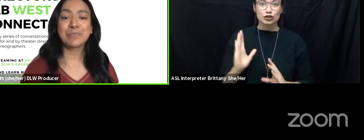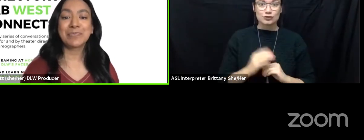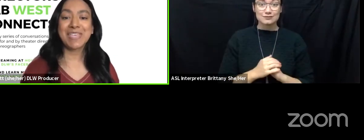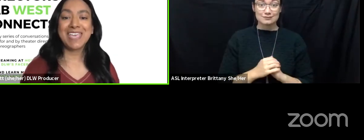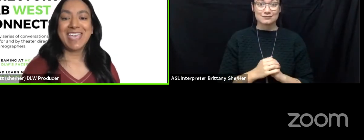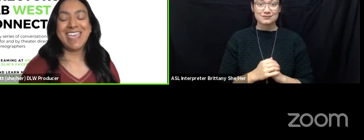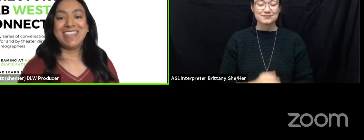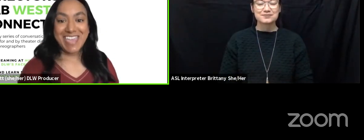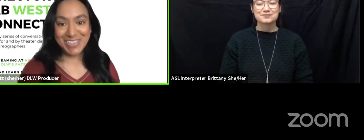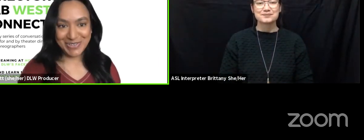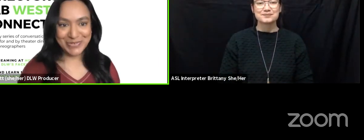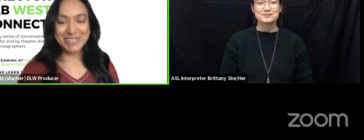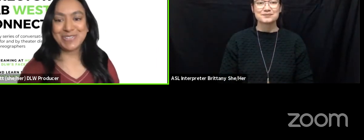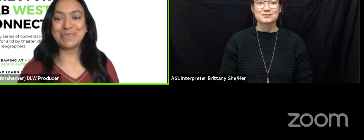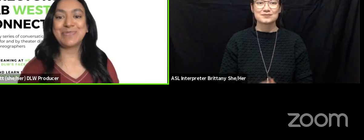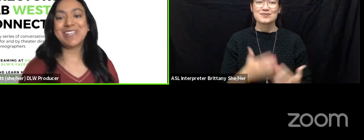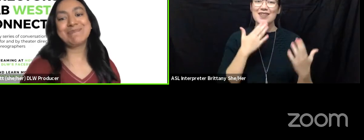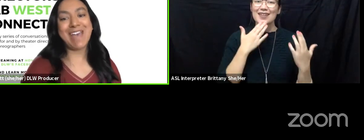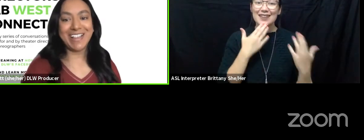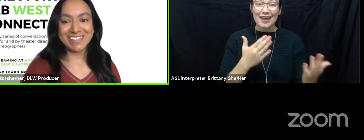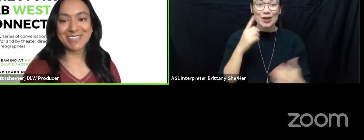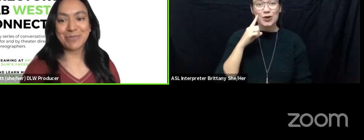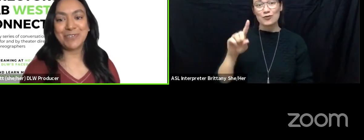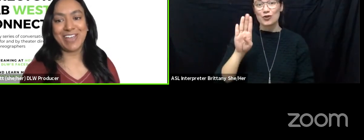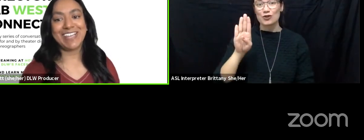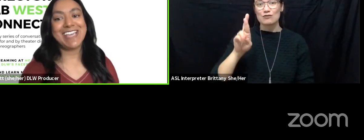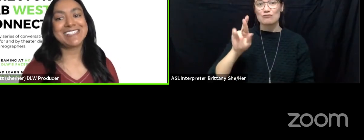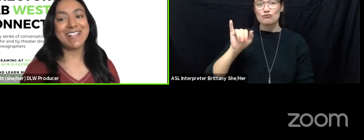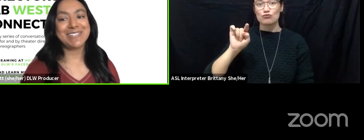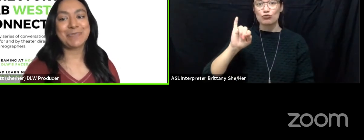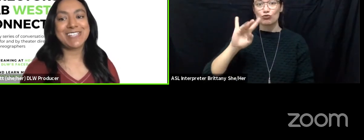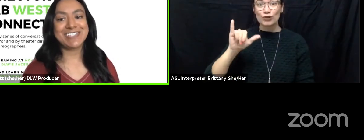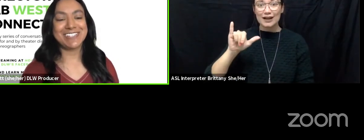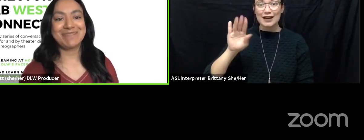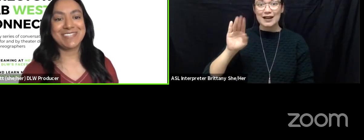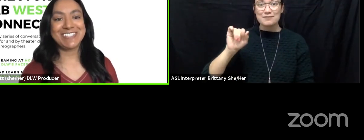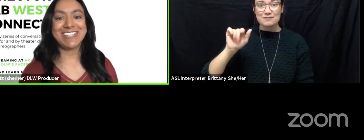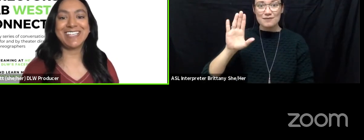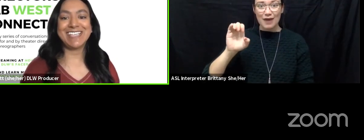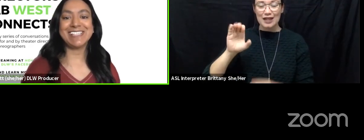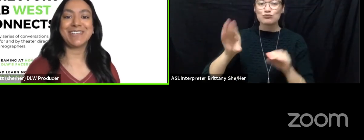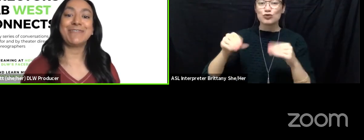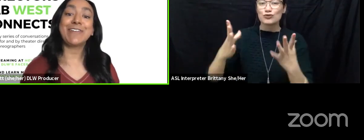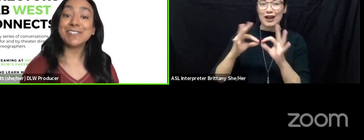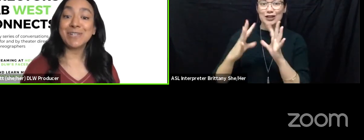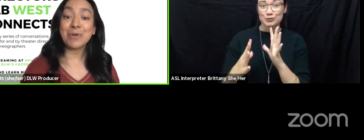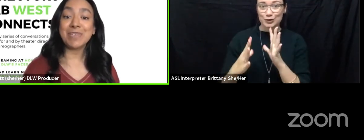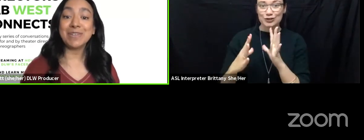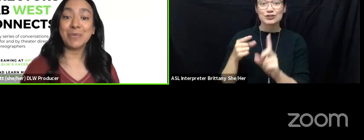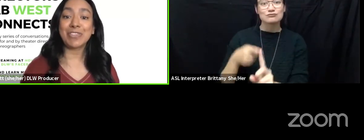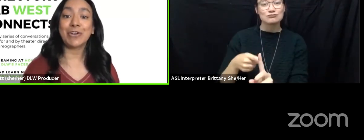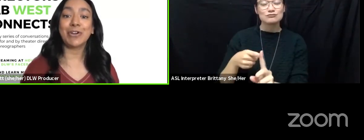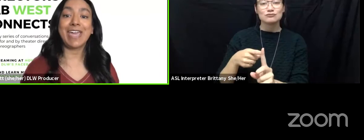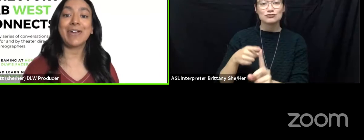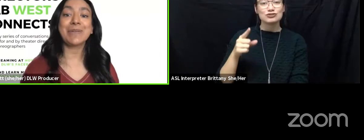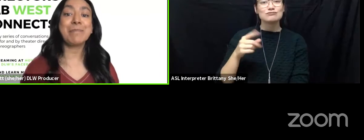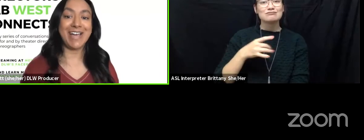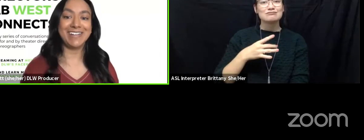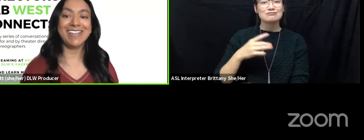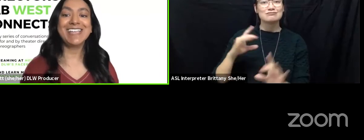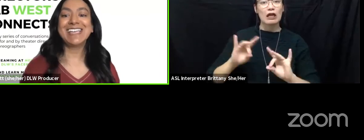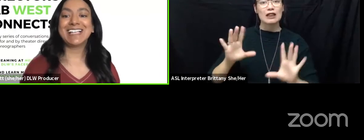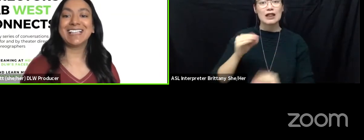follows. Thank you to Brittany Balance for providing ASL interpretation. She is a fair-skinned woman with her hair